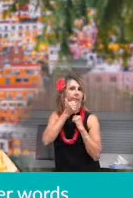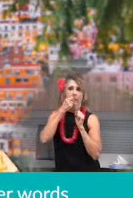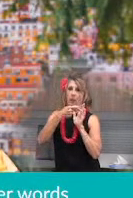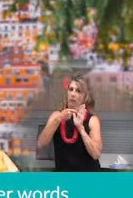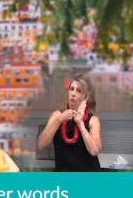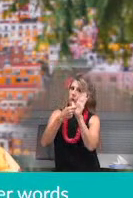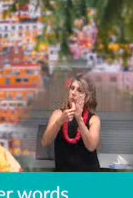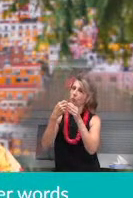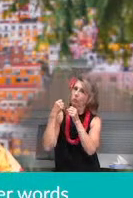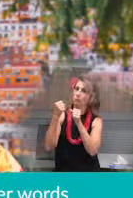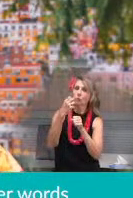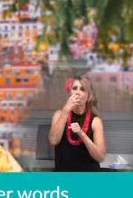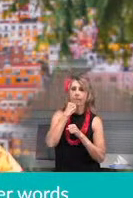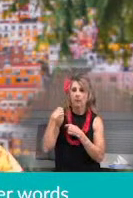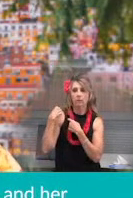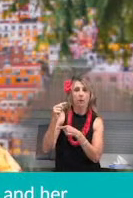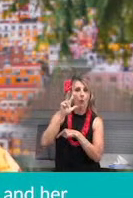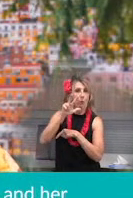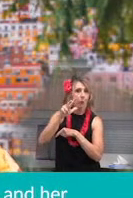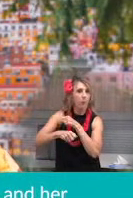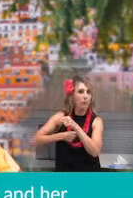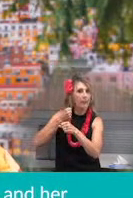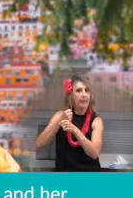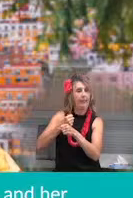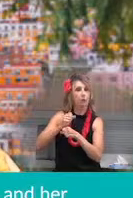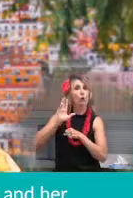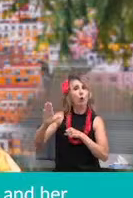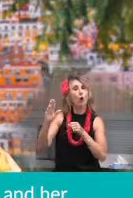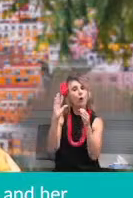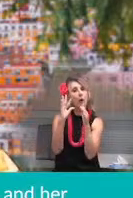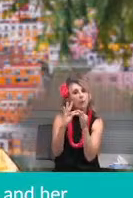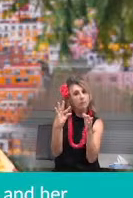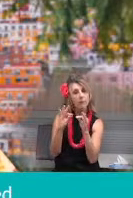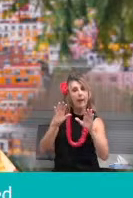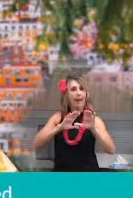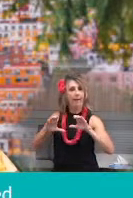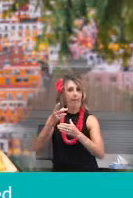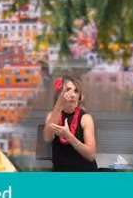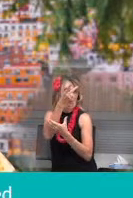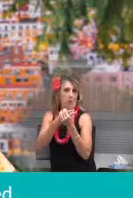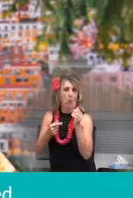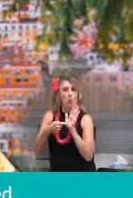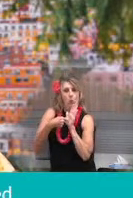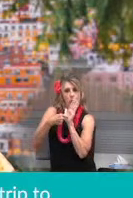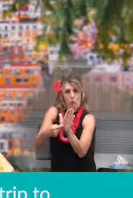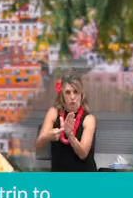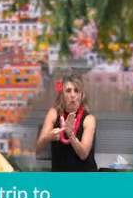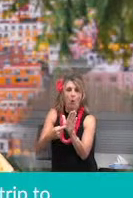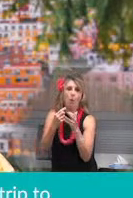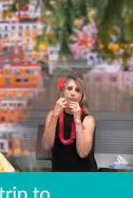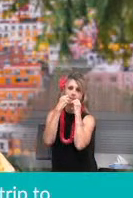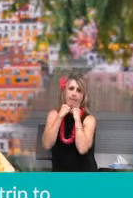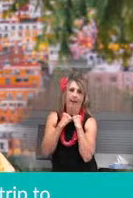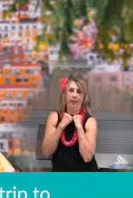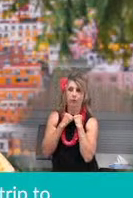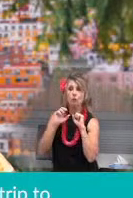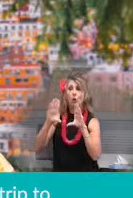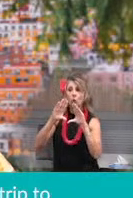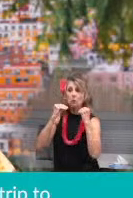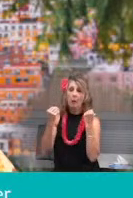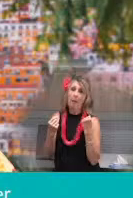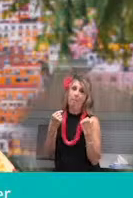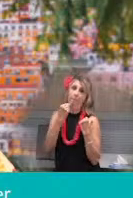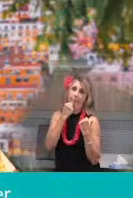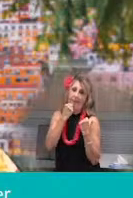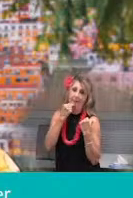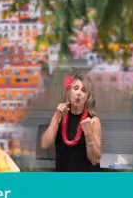33-year career, through her words and her actions. Her smiling face and her warmth are already missed. Allison's bucket list includes a